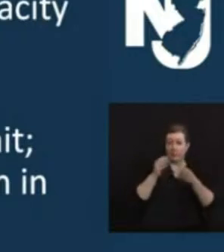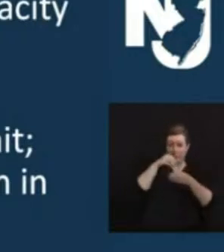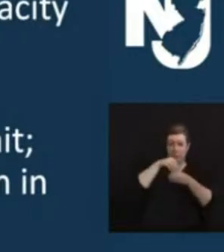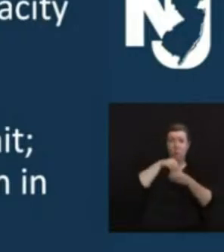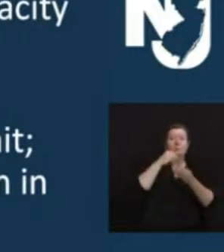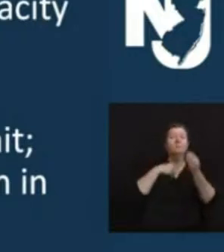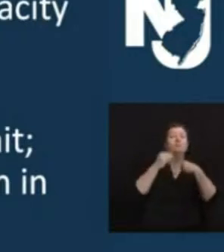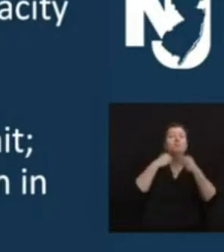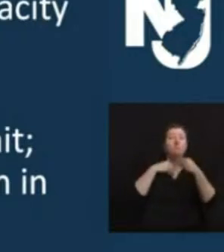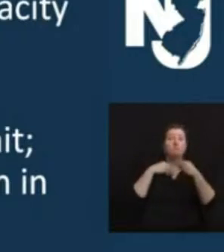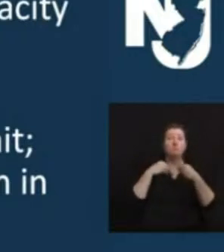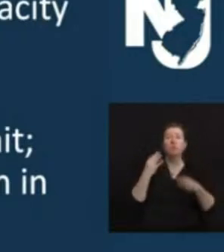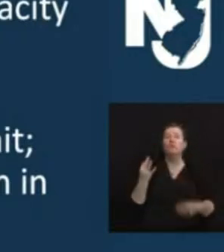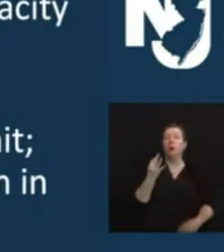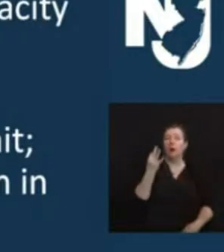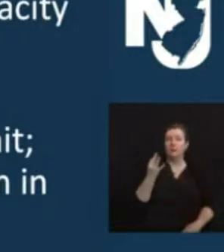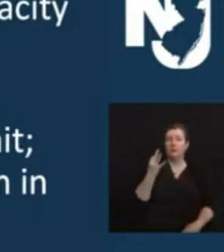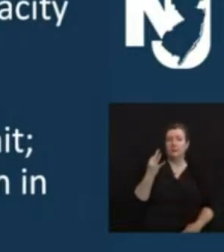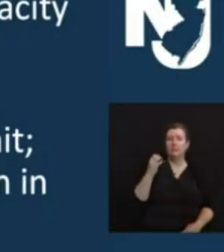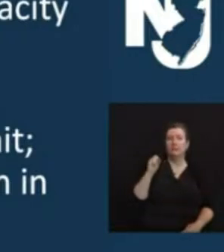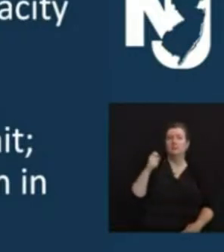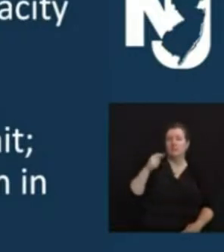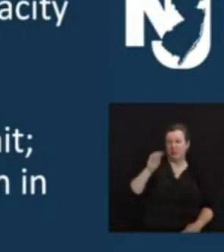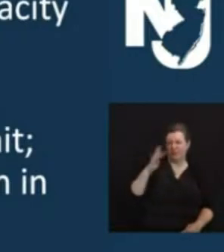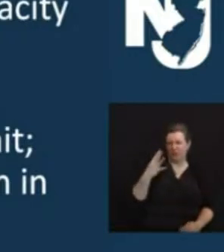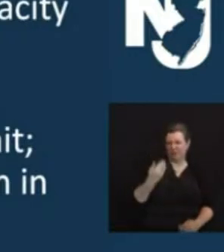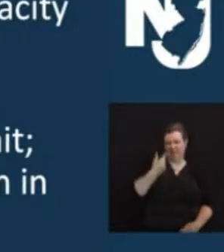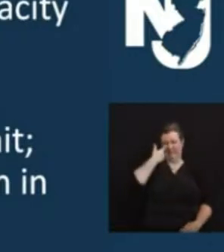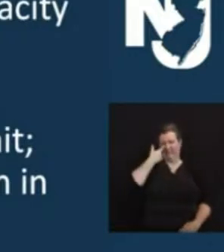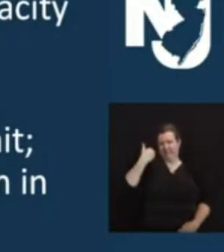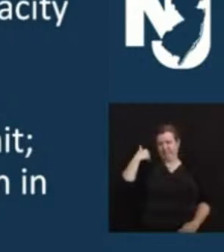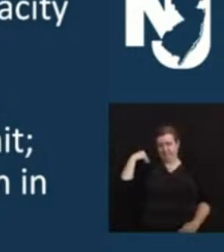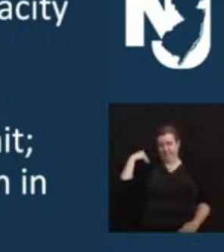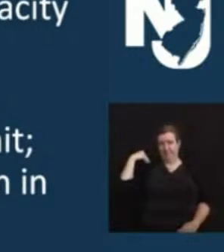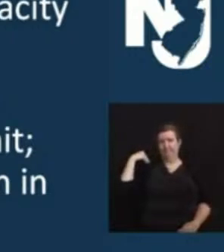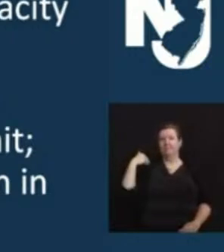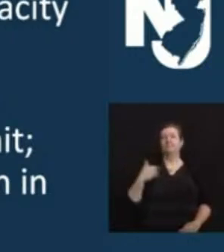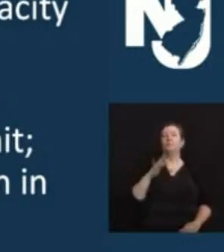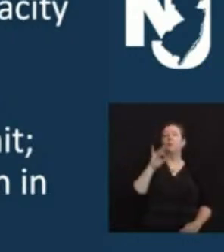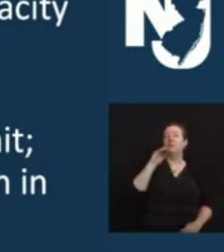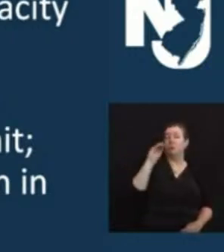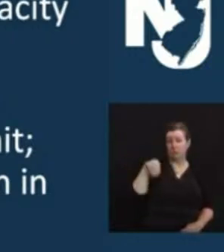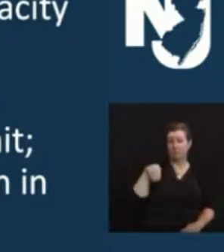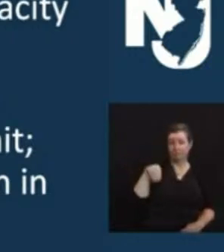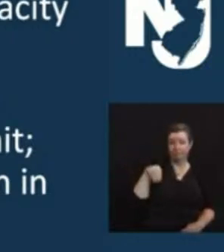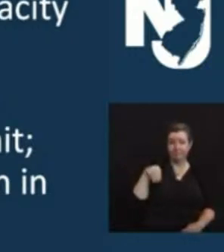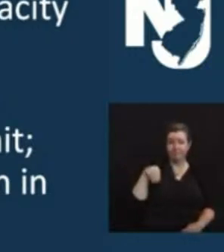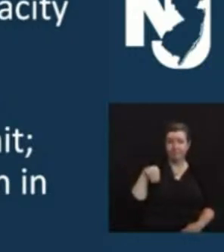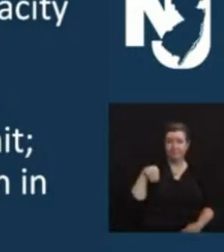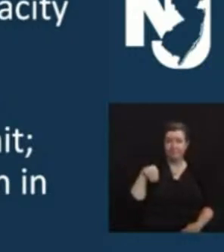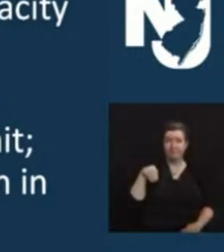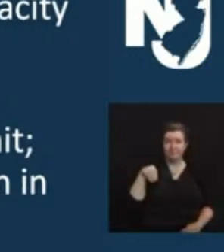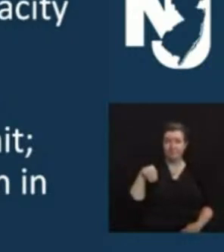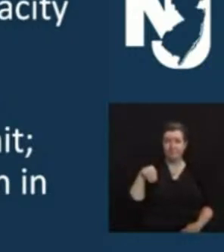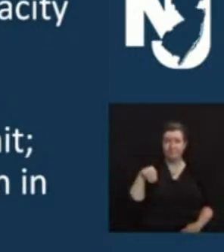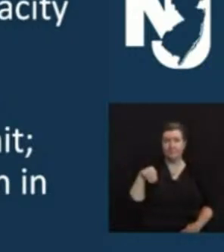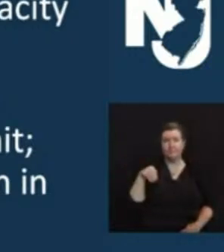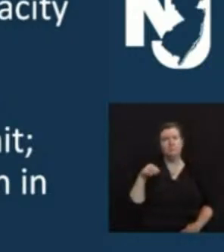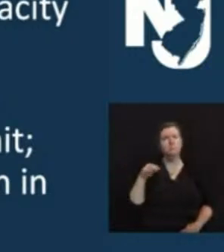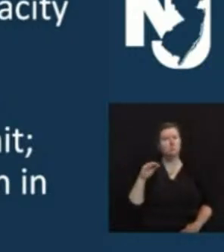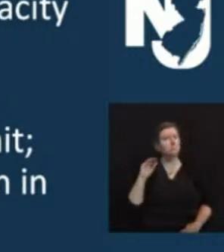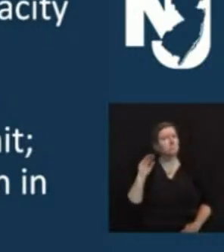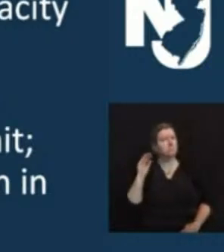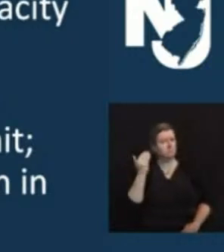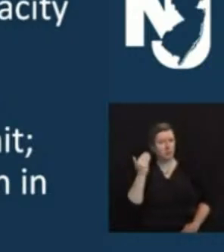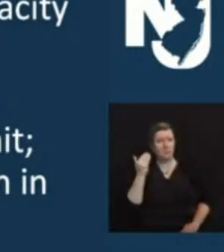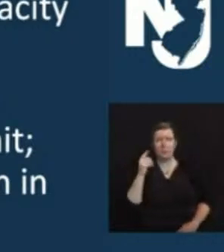on Friday, September 4th to 25%. And I've said this, I don't know this to be the case, but I believe it to be the case. We're the only state in